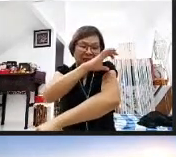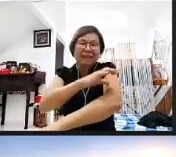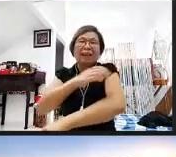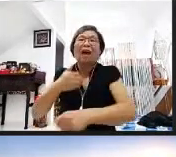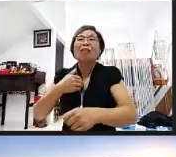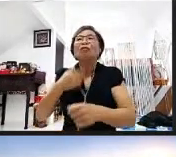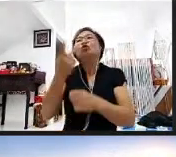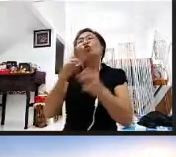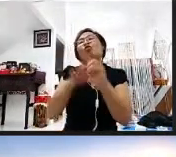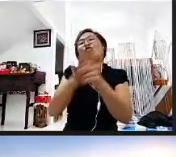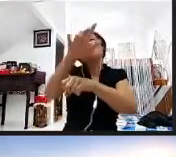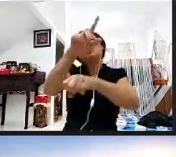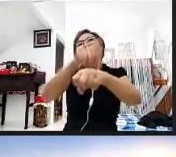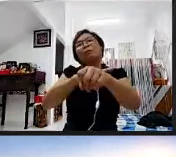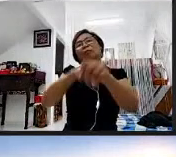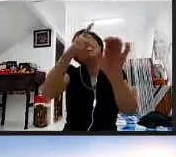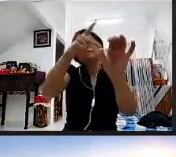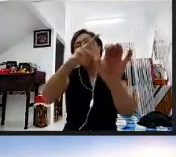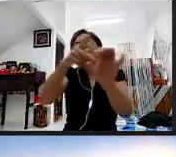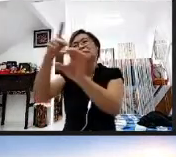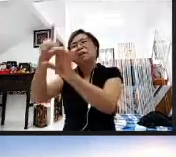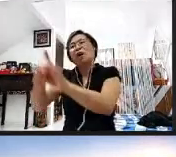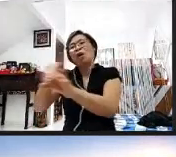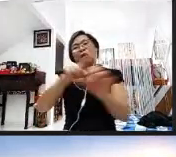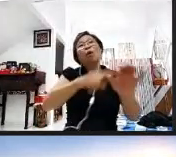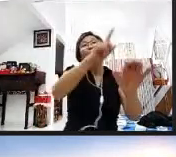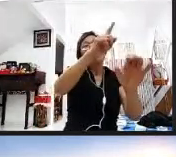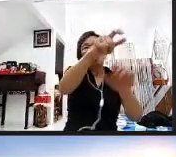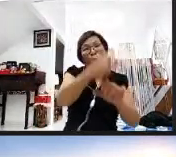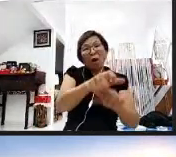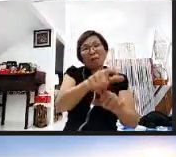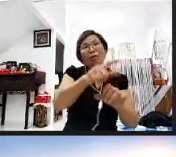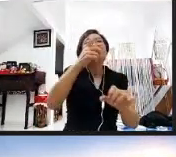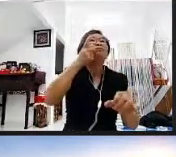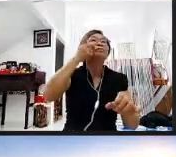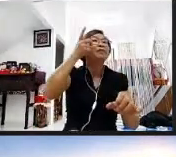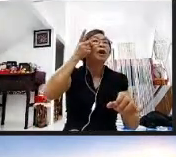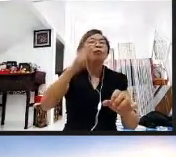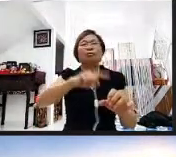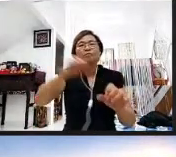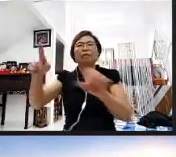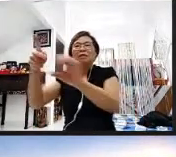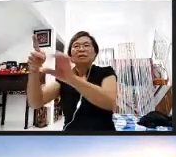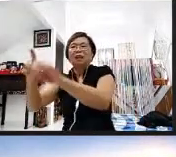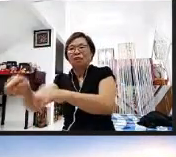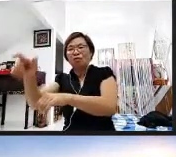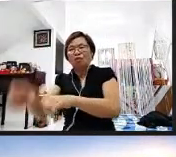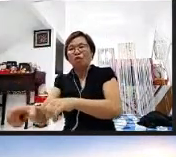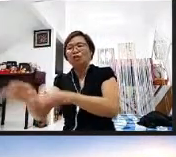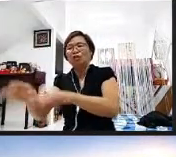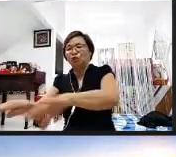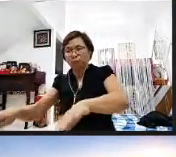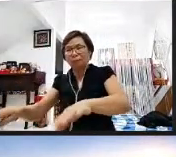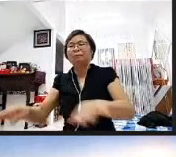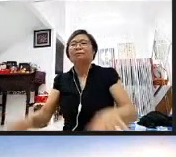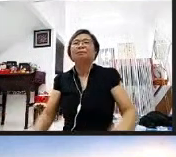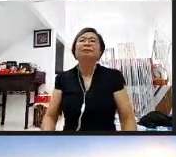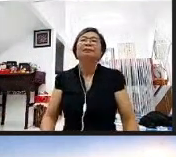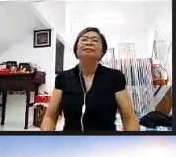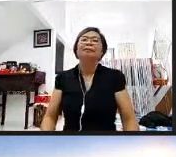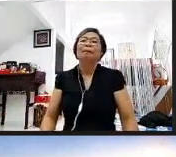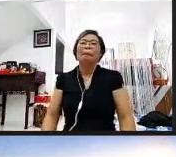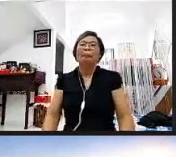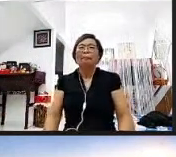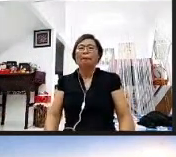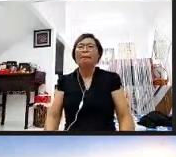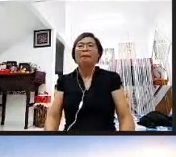2 full-time psychiatrists, one for adults and one for children. Yeah. I